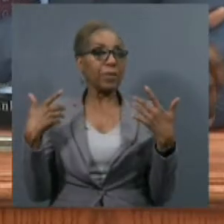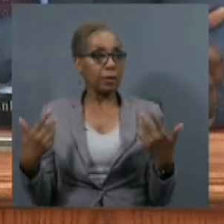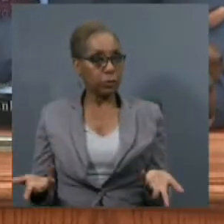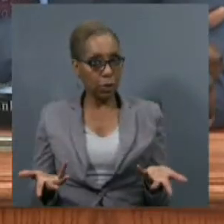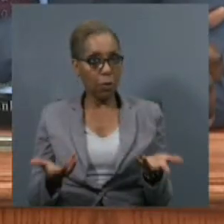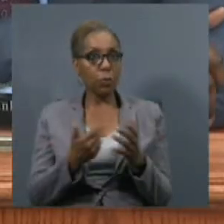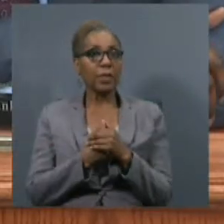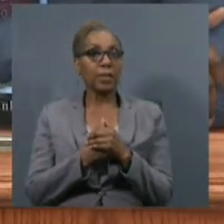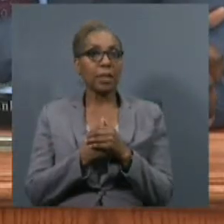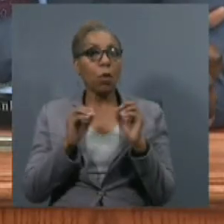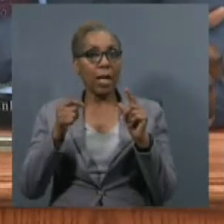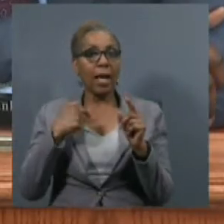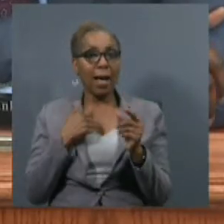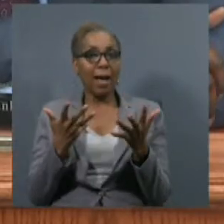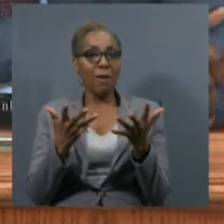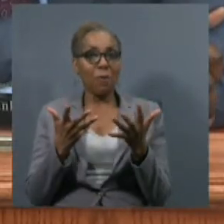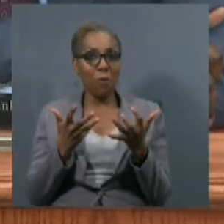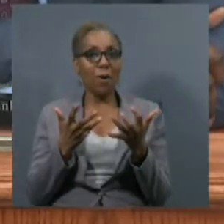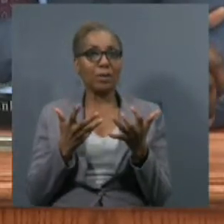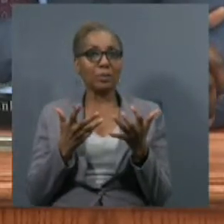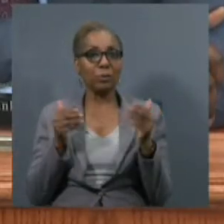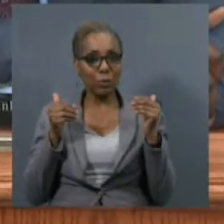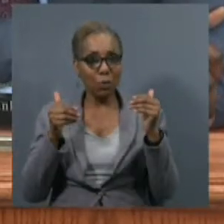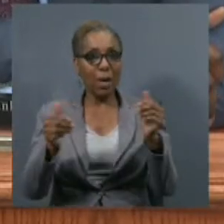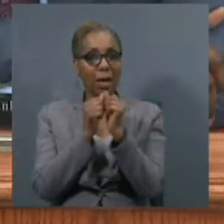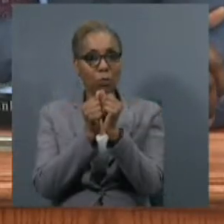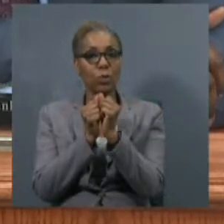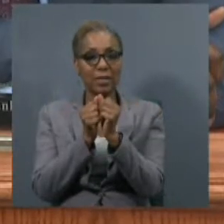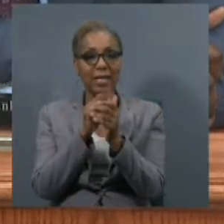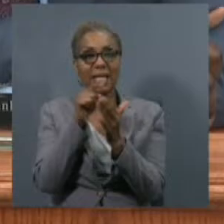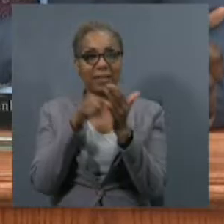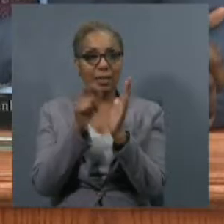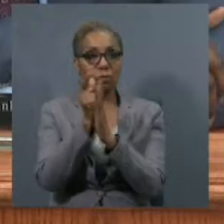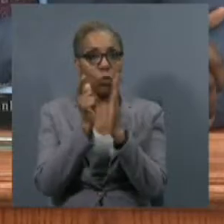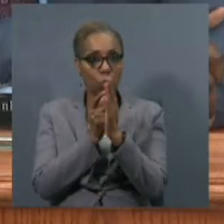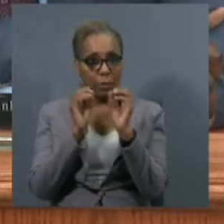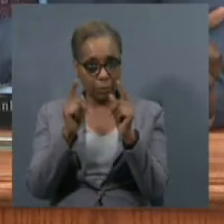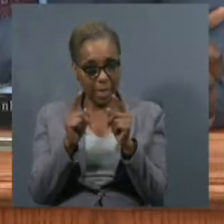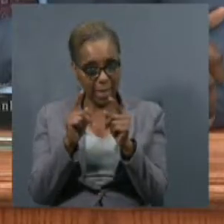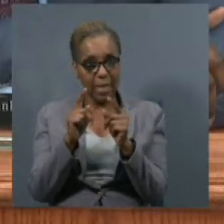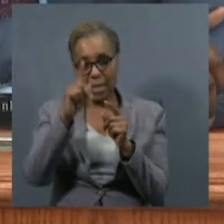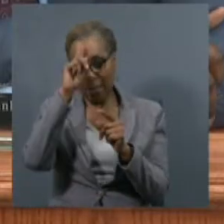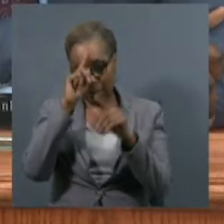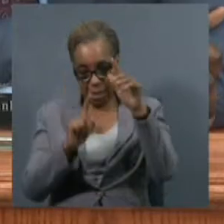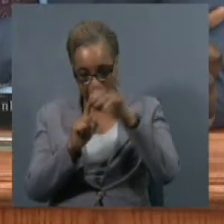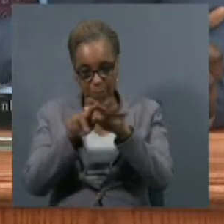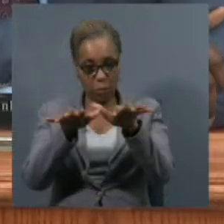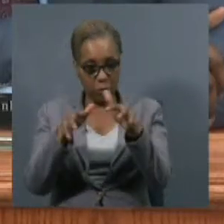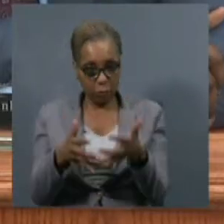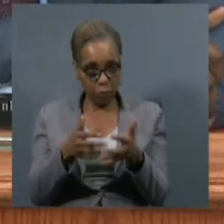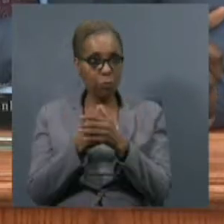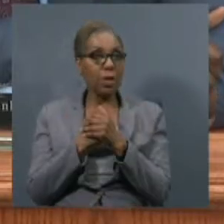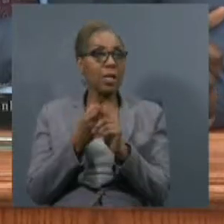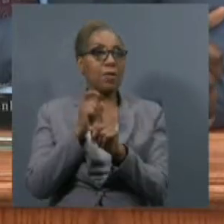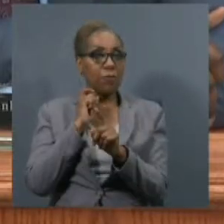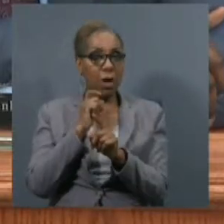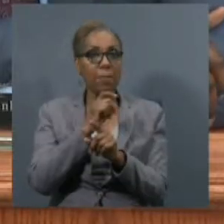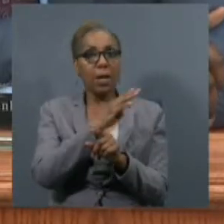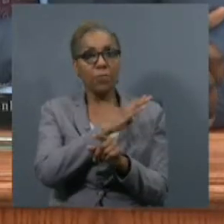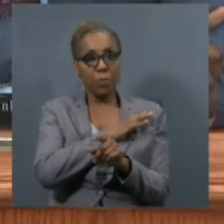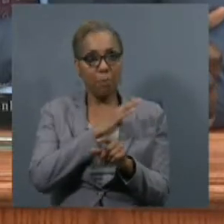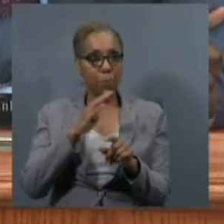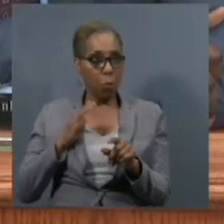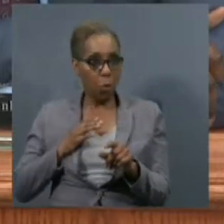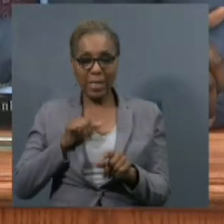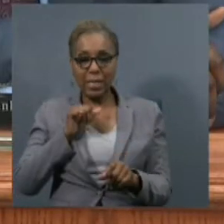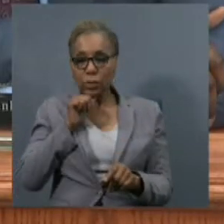so I would like to go ahead with this ordinance, come up with a group from the board. I'm not saying